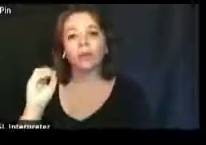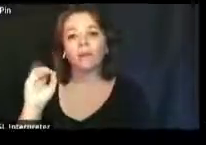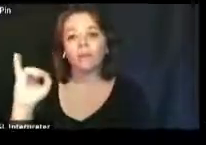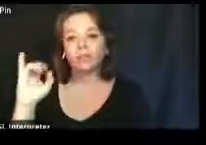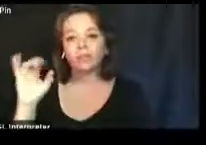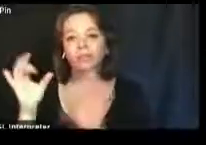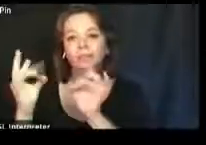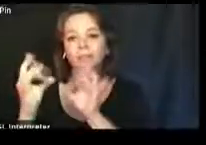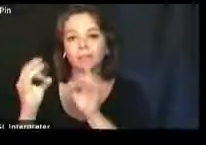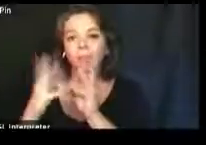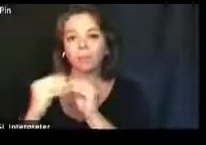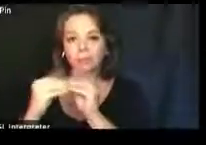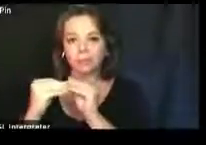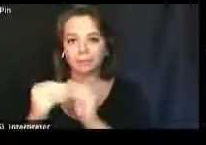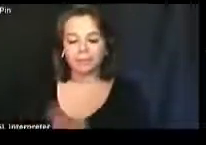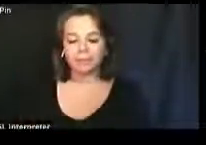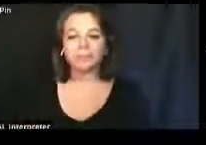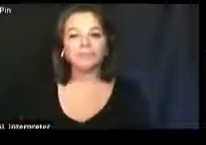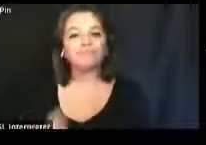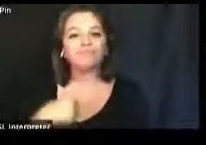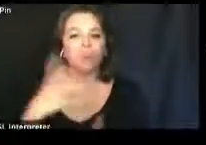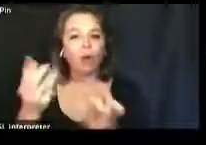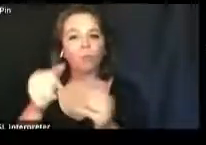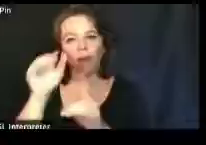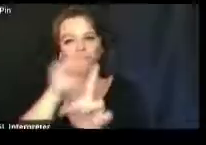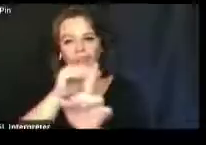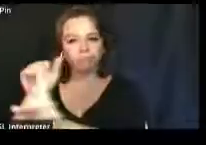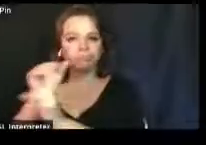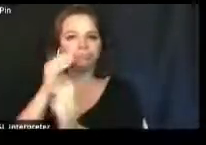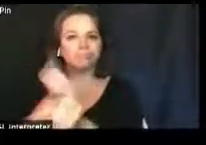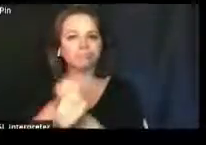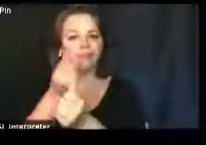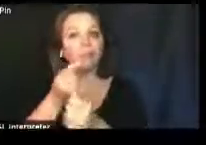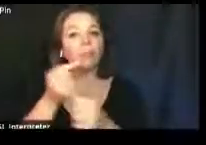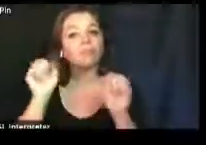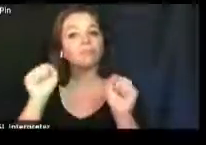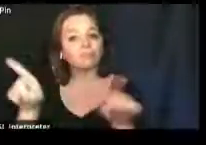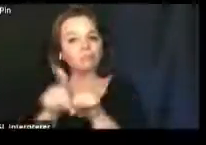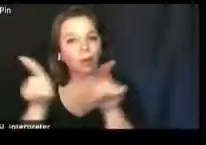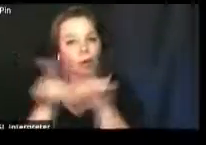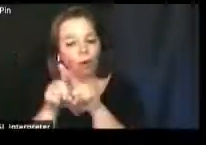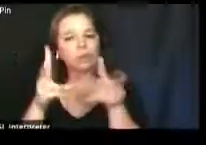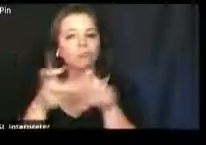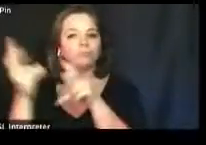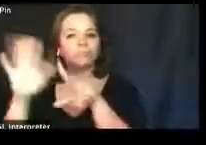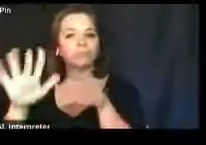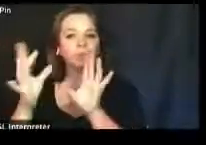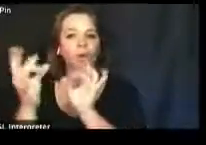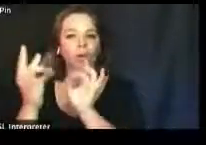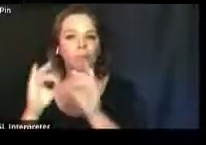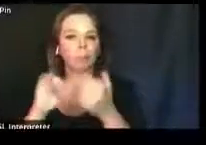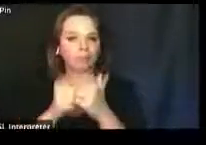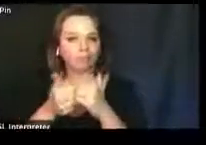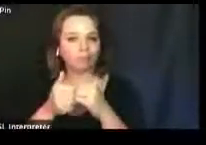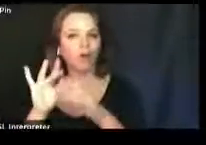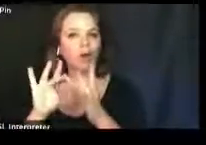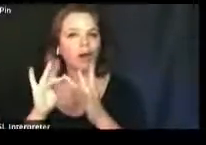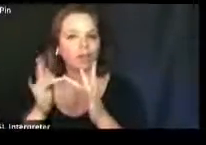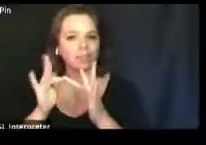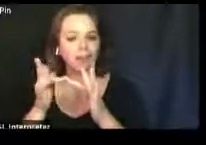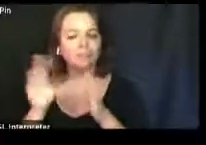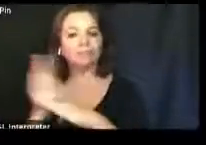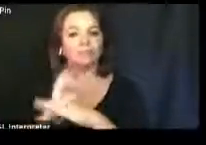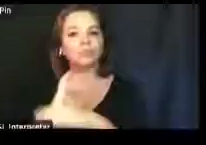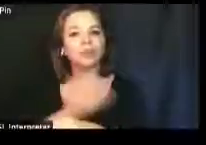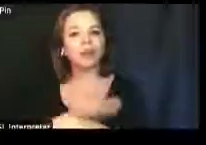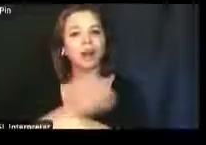meeting. I would just like to remind everyone you can also submit your input online via our